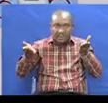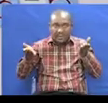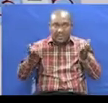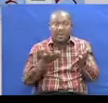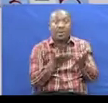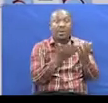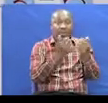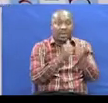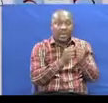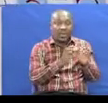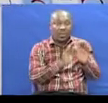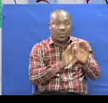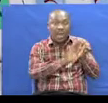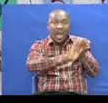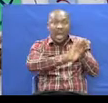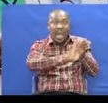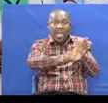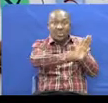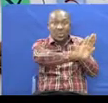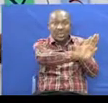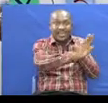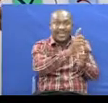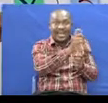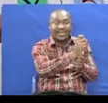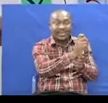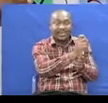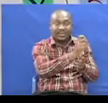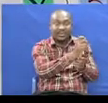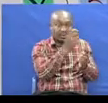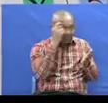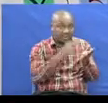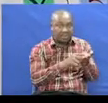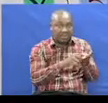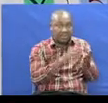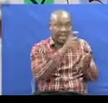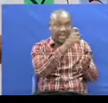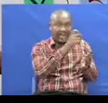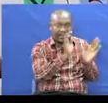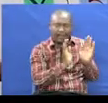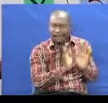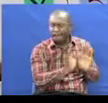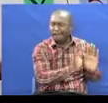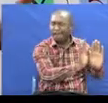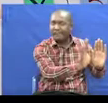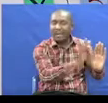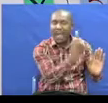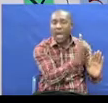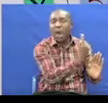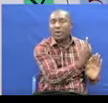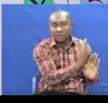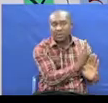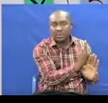to isolate x. It means x must be alone. Variable x must